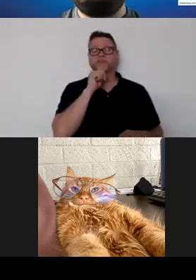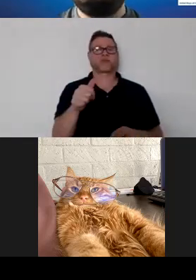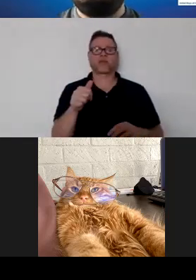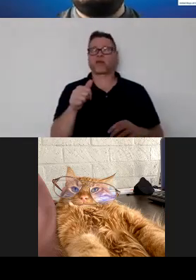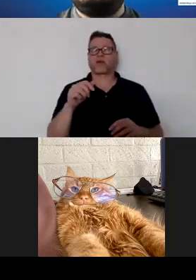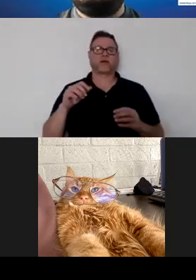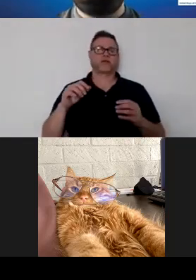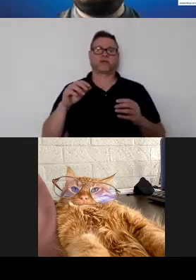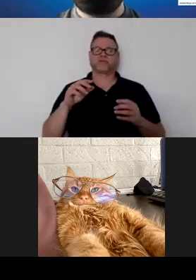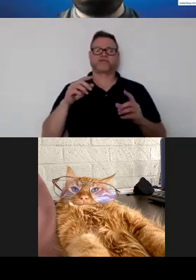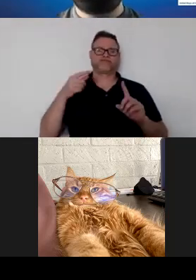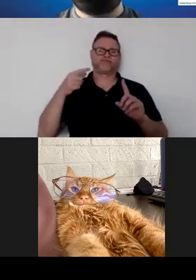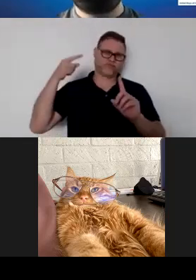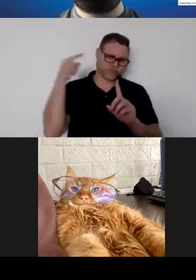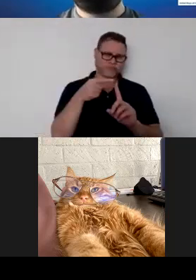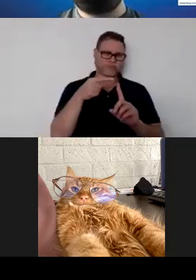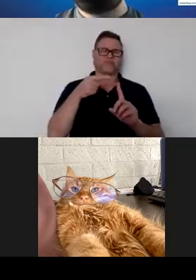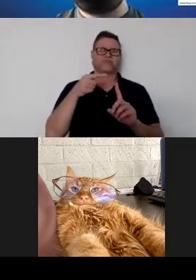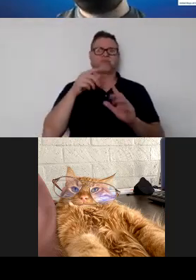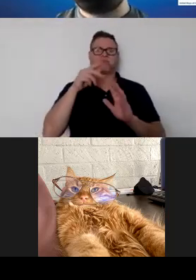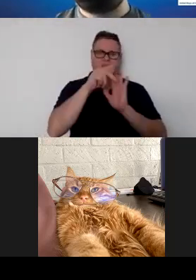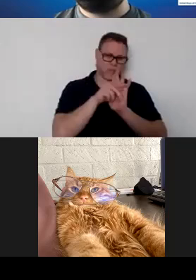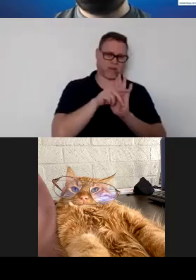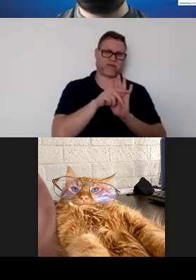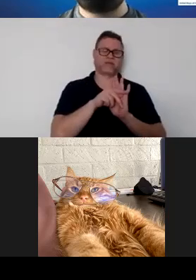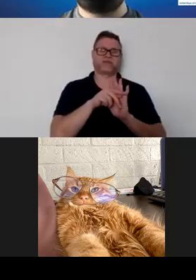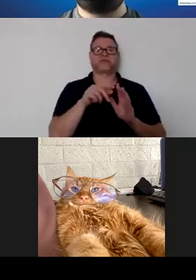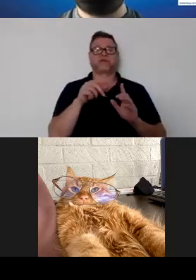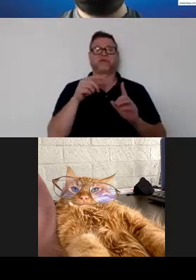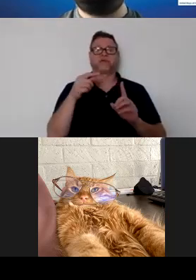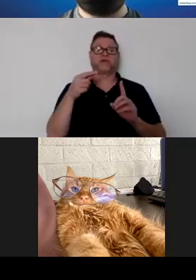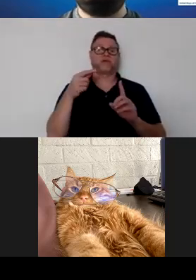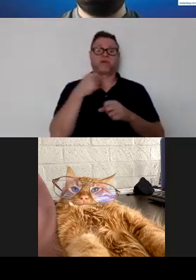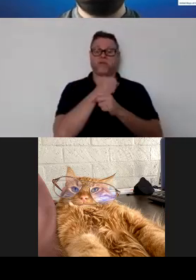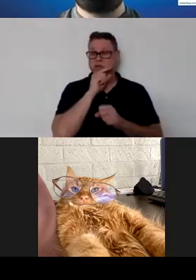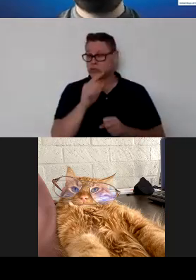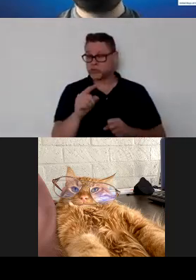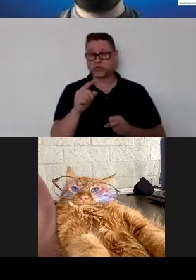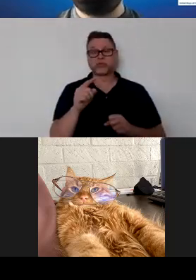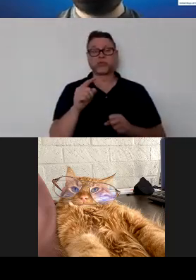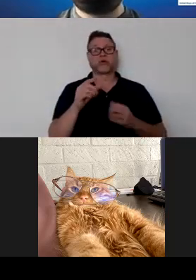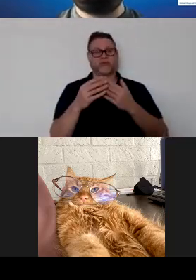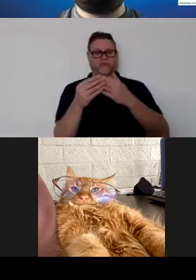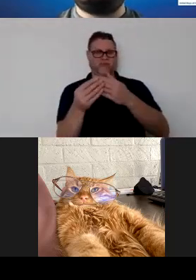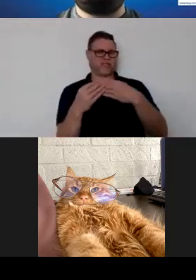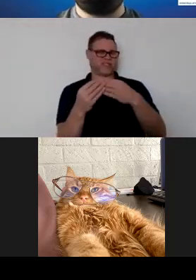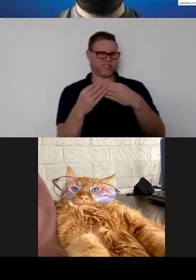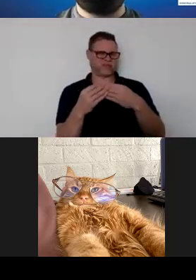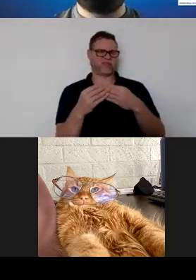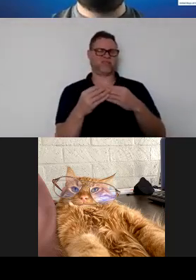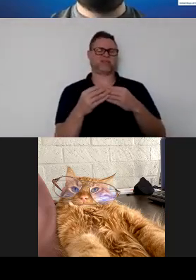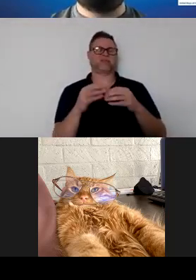prescriptive in the policy for one main reason, right? And that was to ensure that there was going to be flexibility in